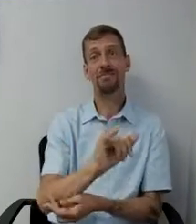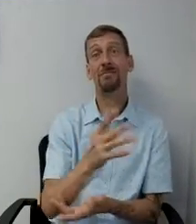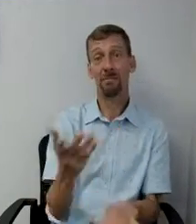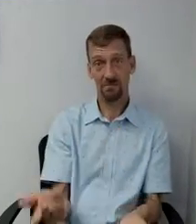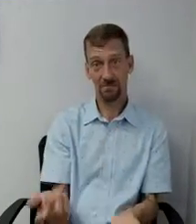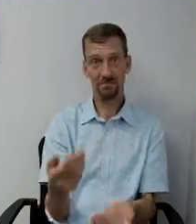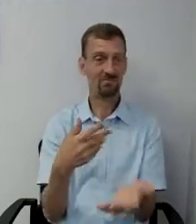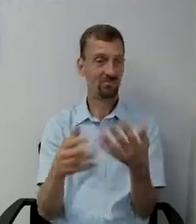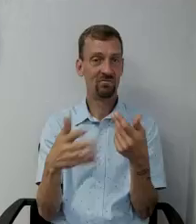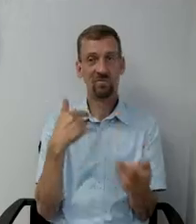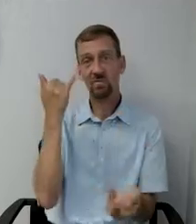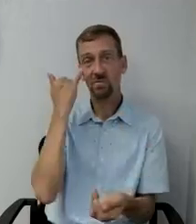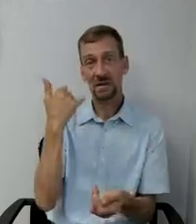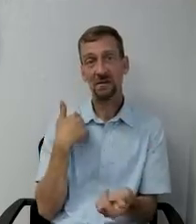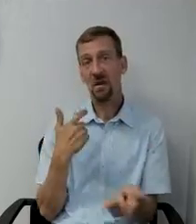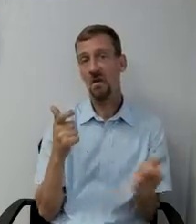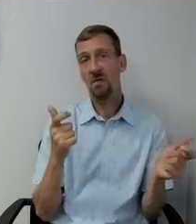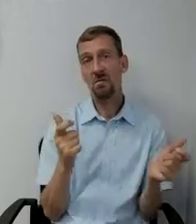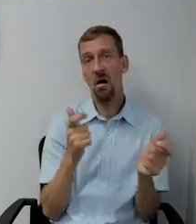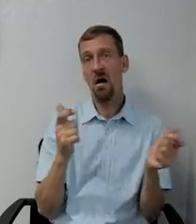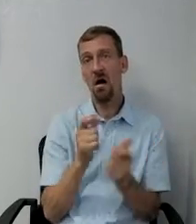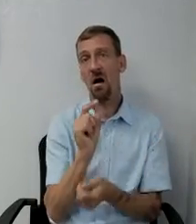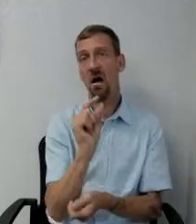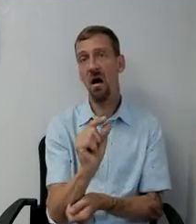had a small amount of the